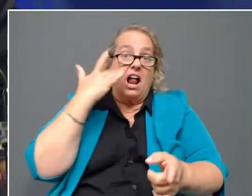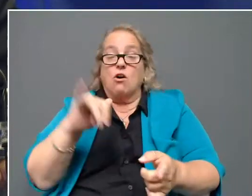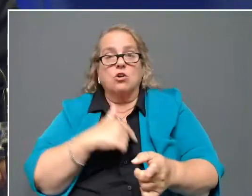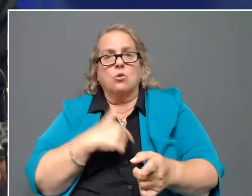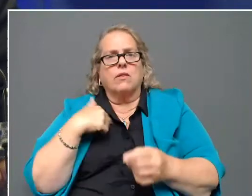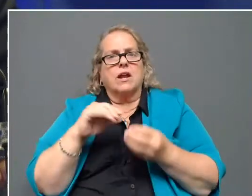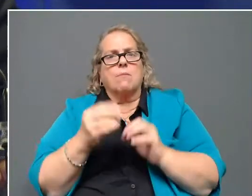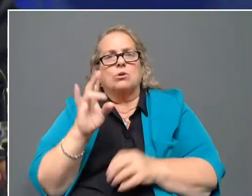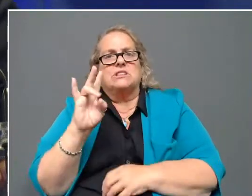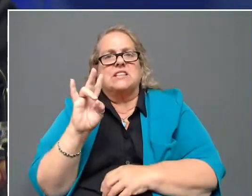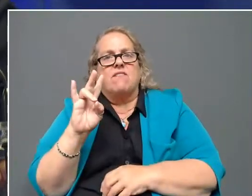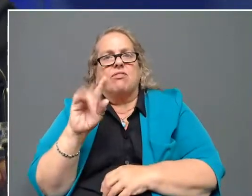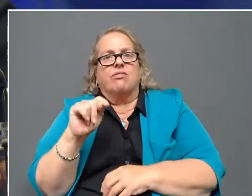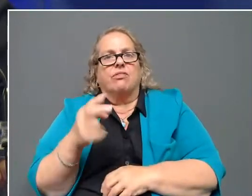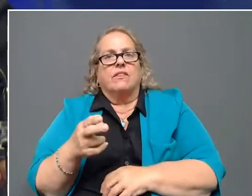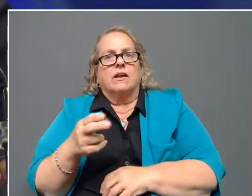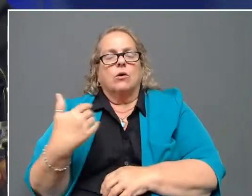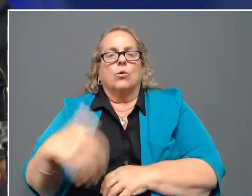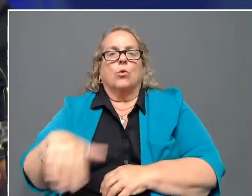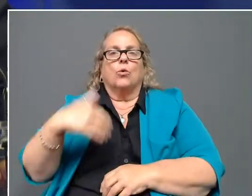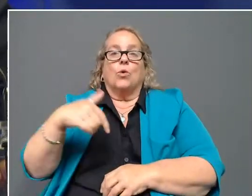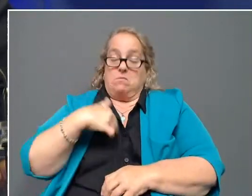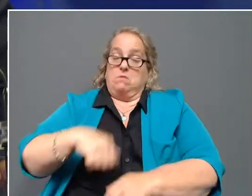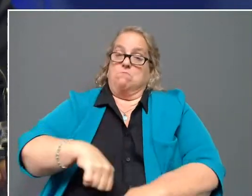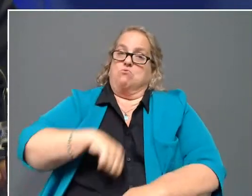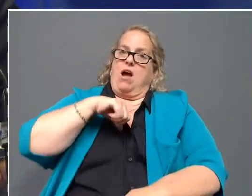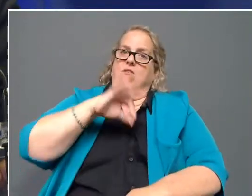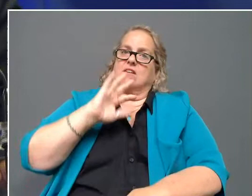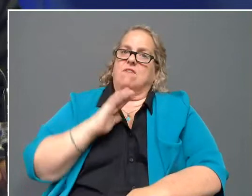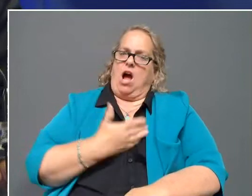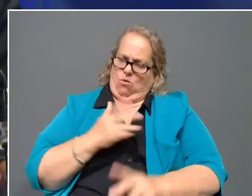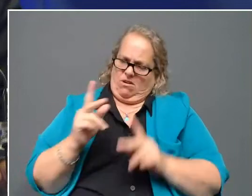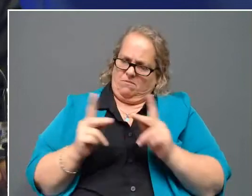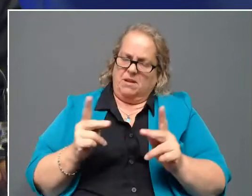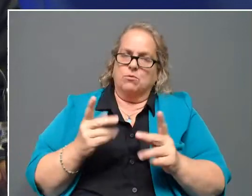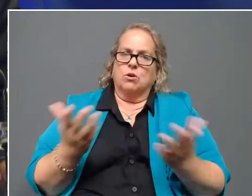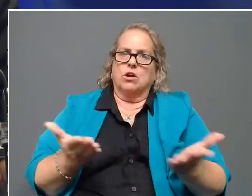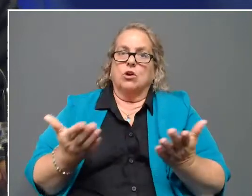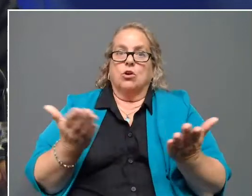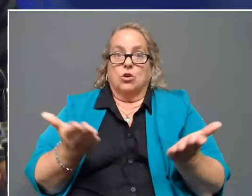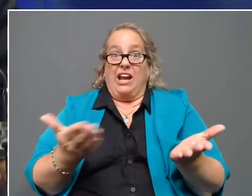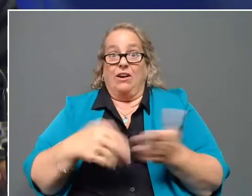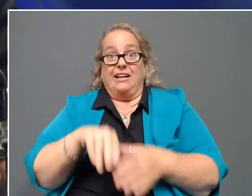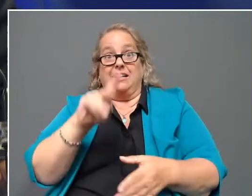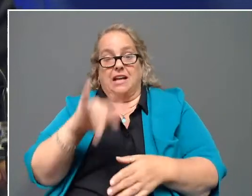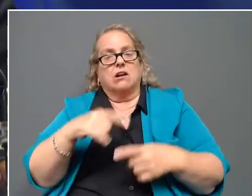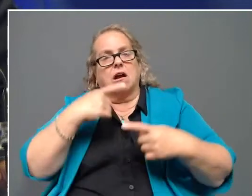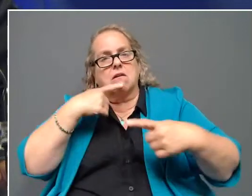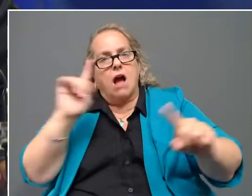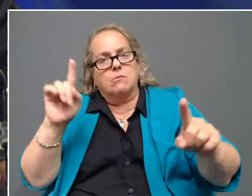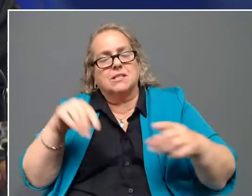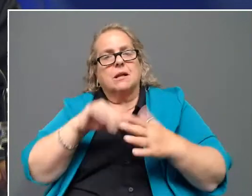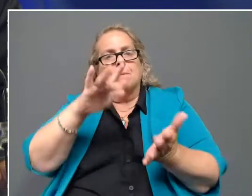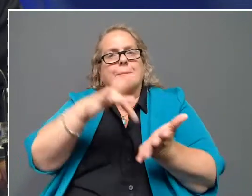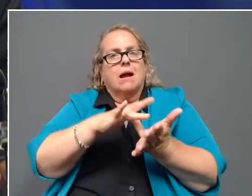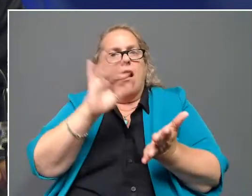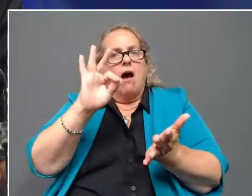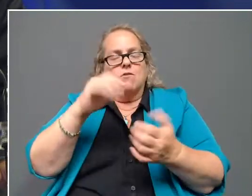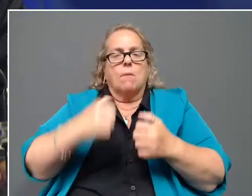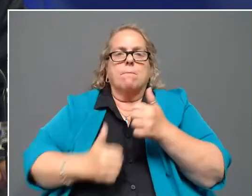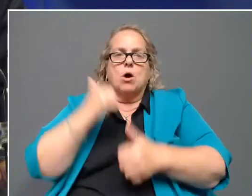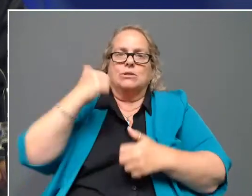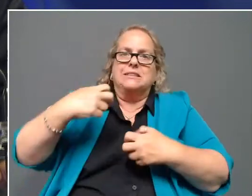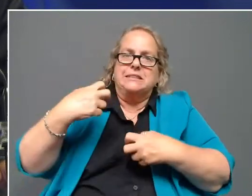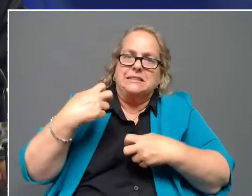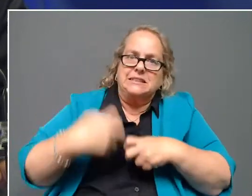overall. That's something I'm pretty proud of our people for having accomplished in the middle of the most difficult portions of any of